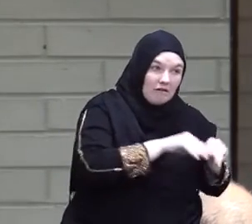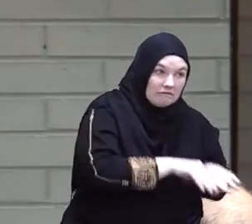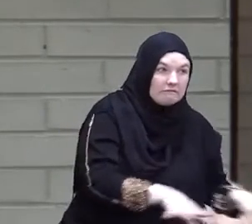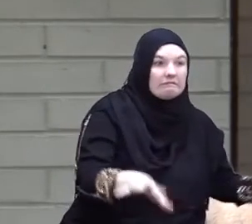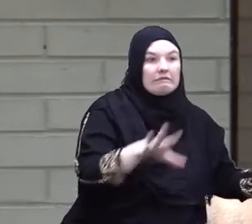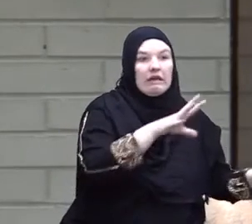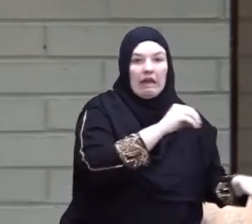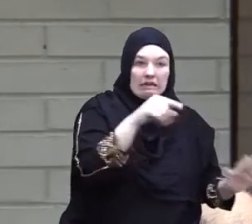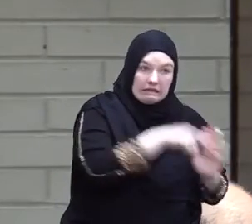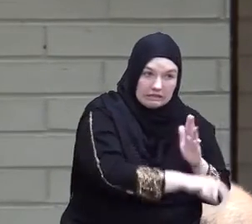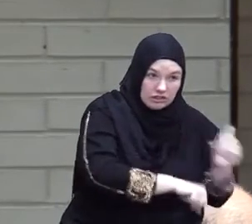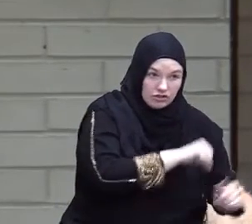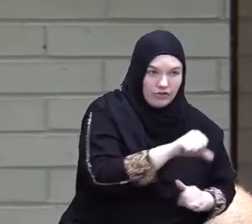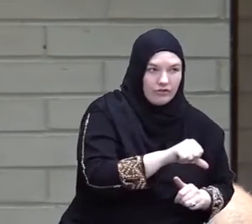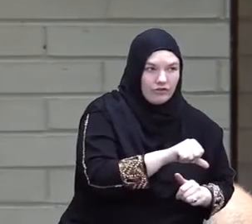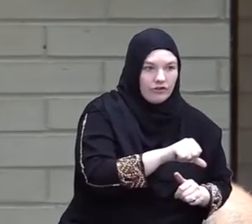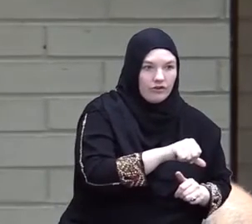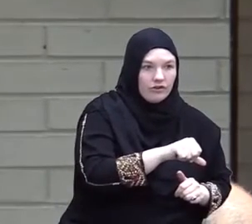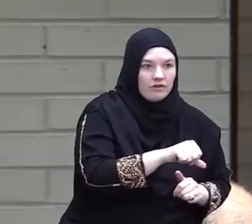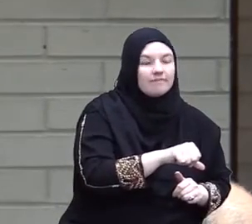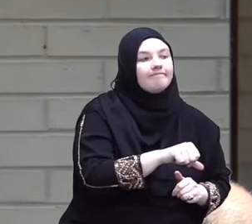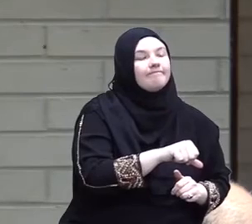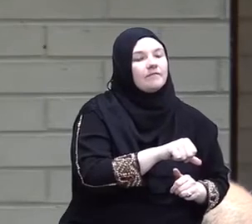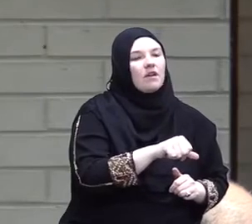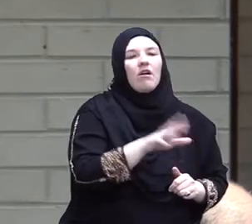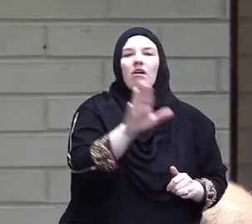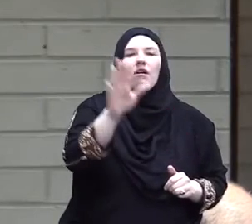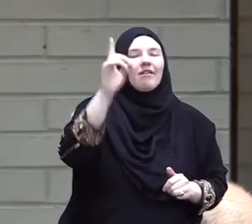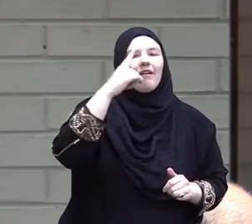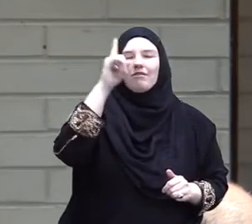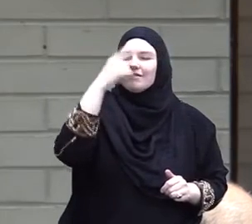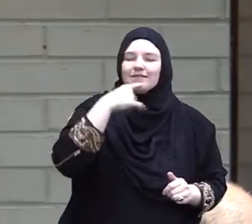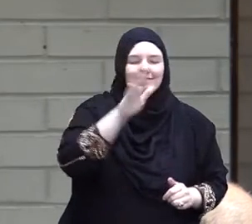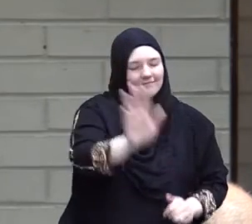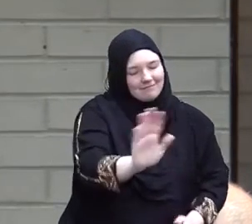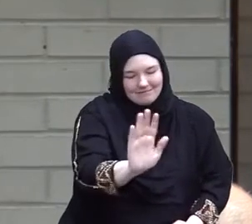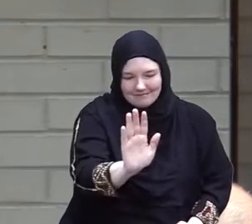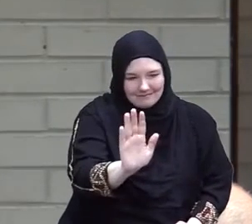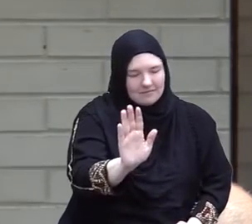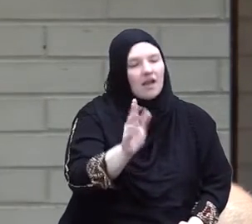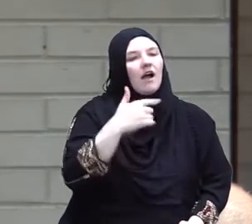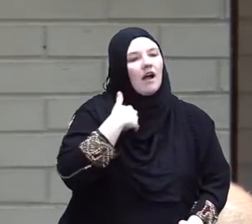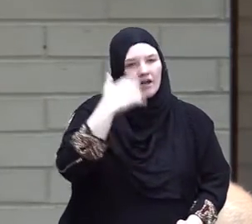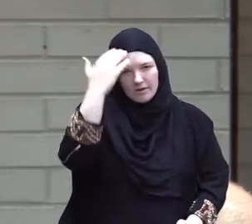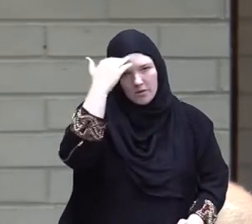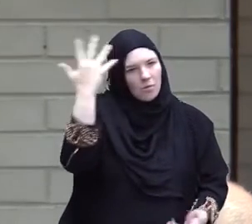told them, leave it to me. I know what you do not know.